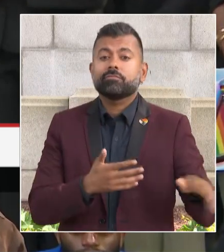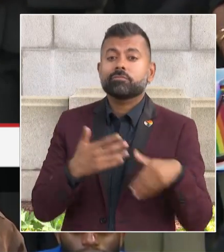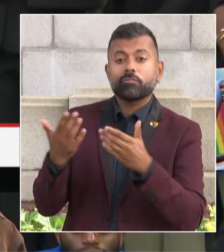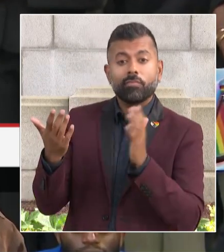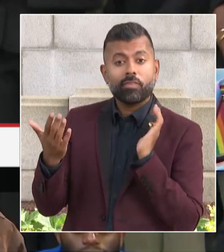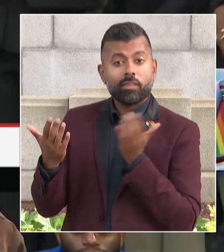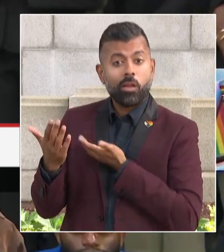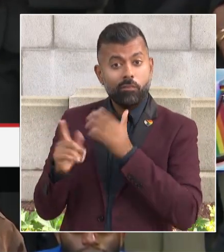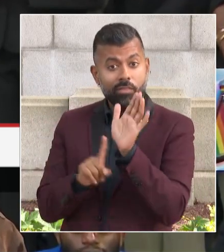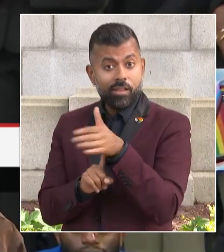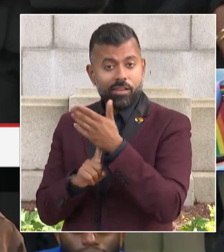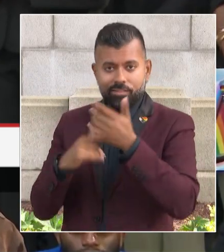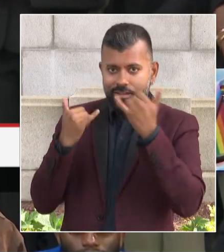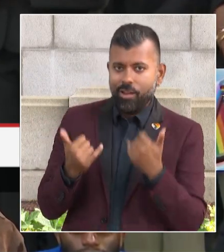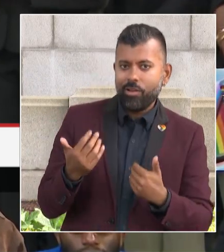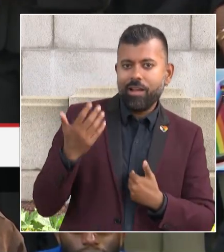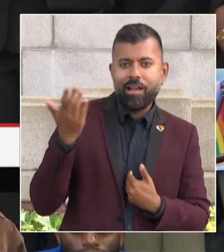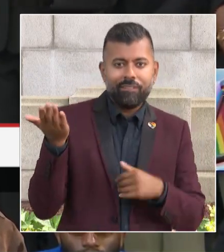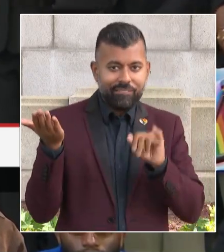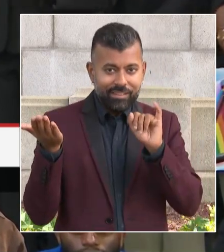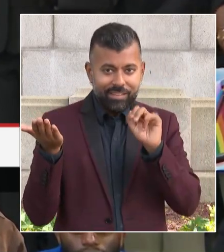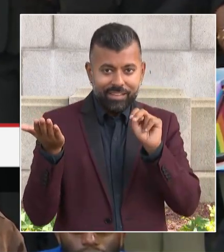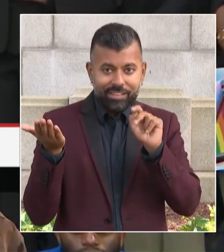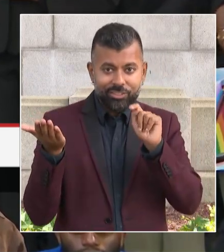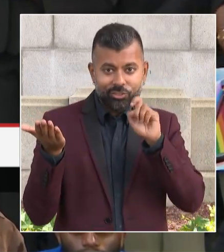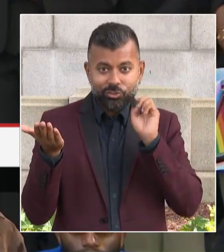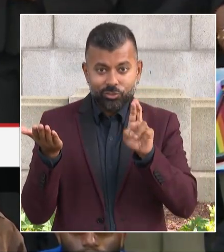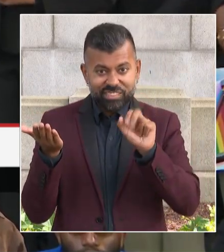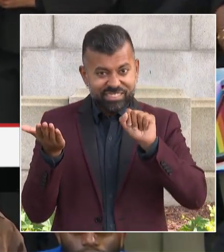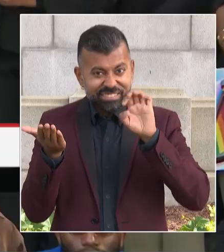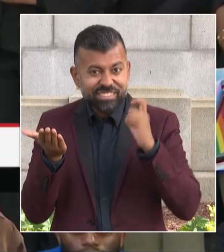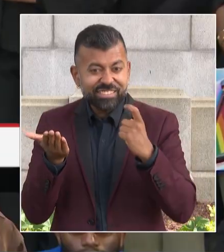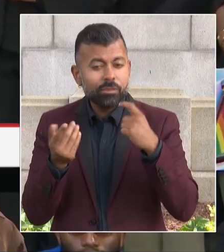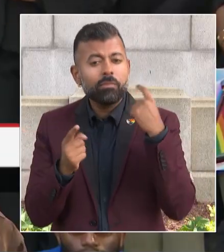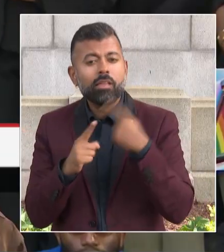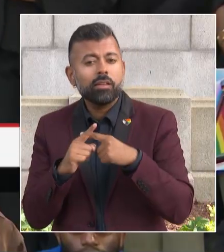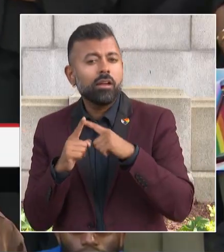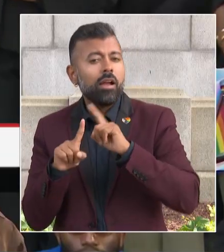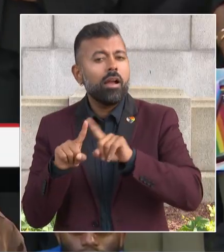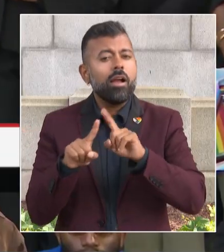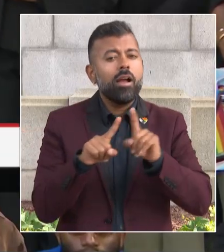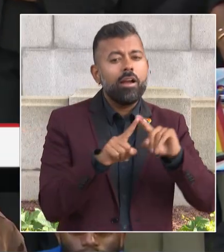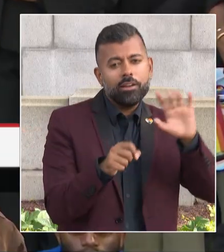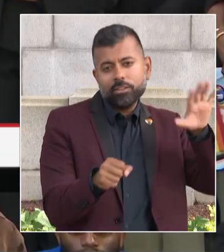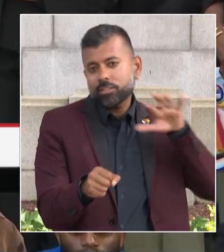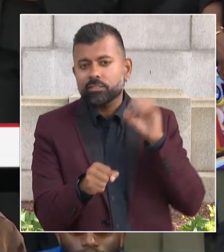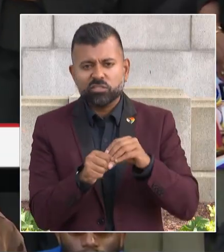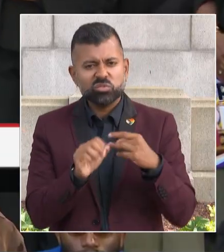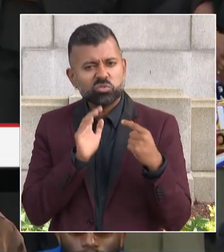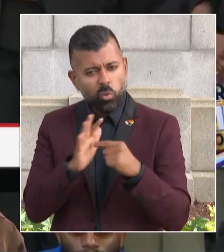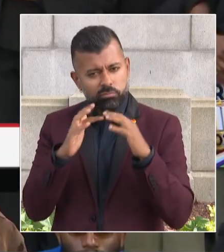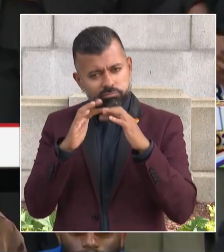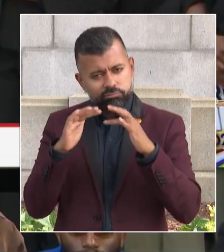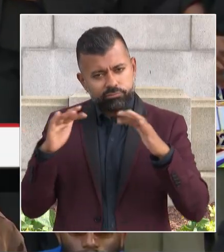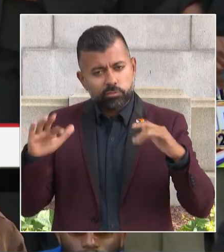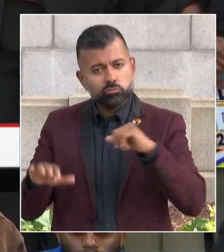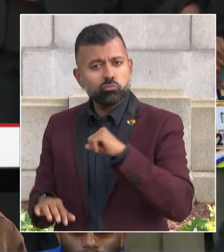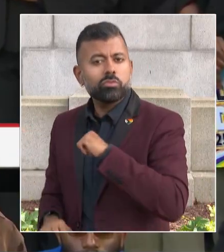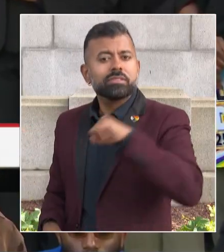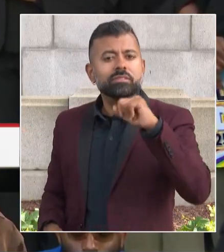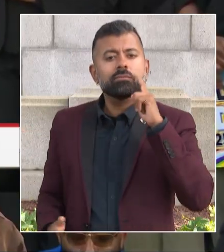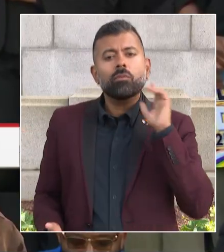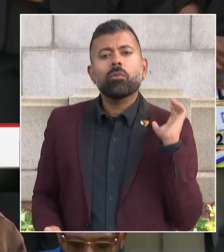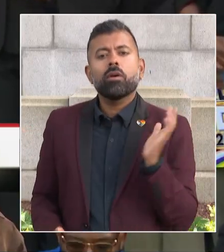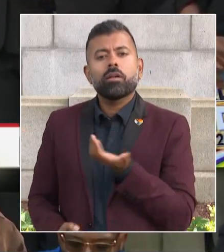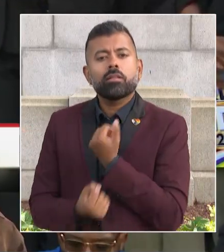defiance, resiliency, and a vision for a world where everyone is free to live with dignity and